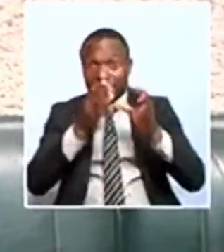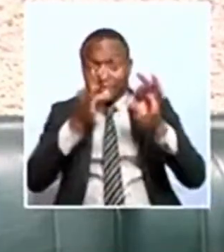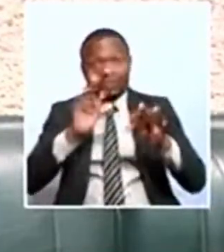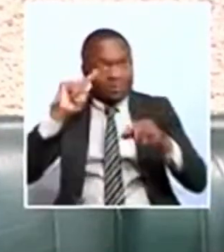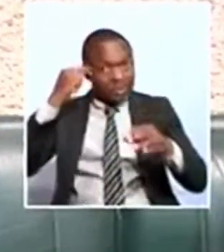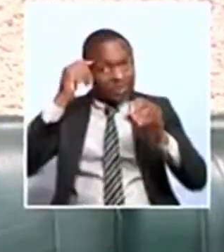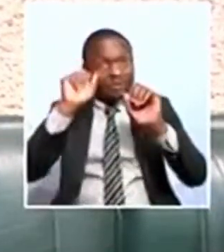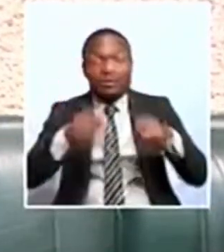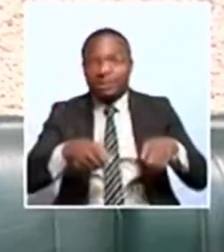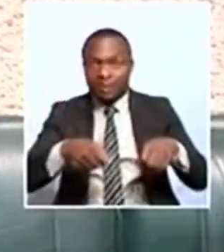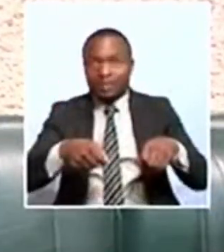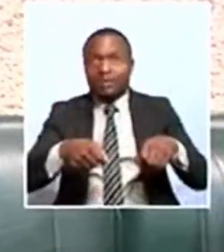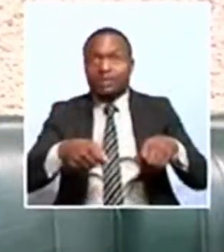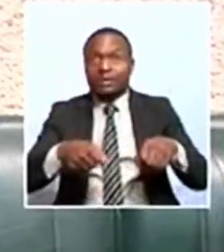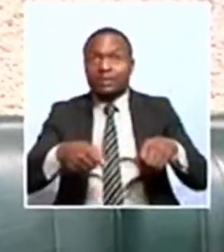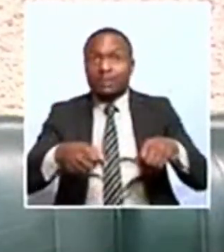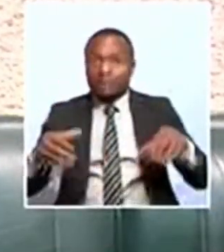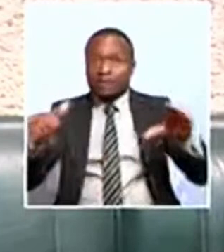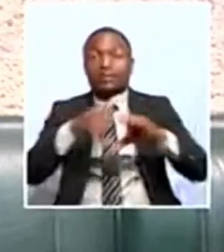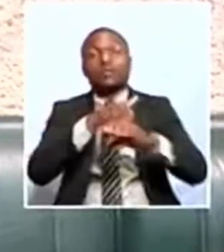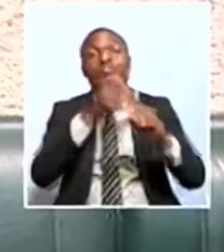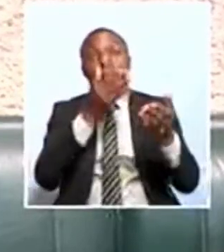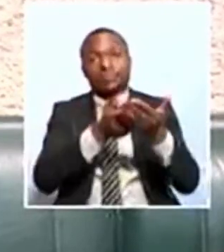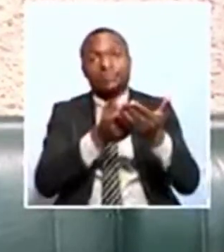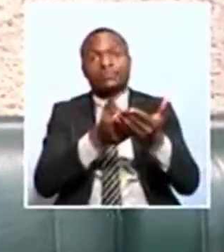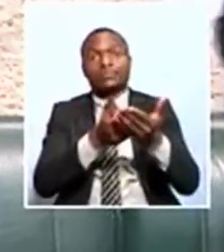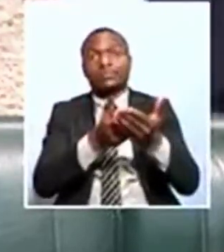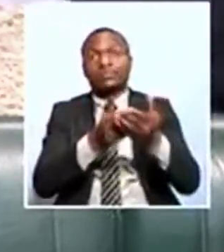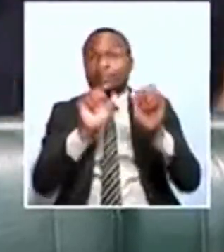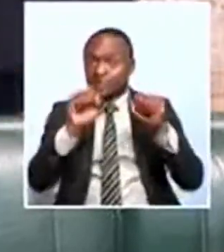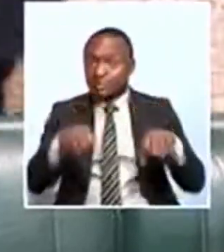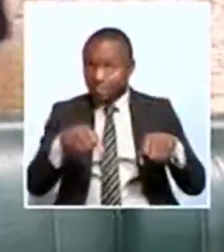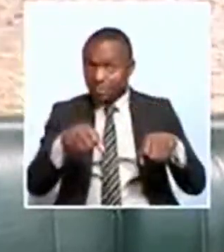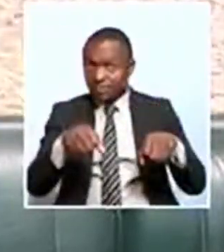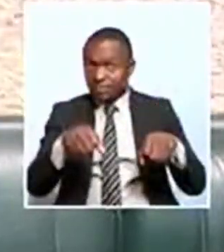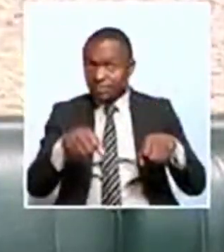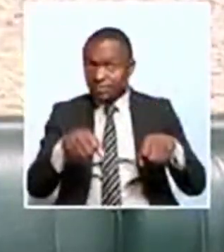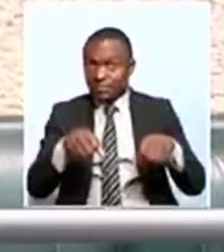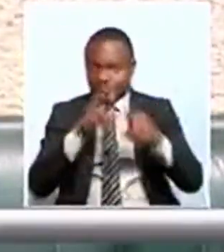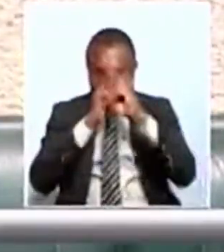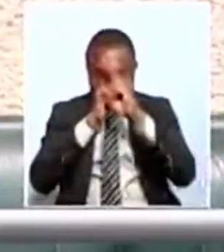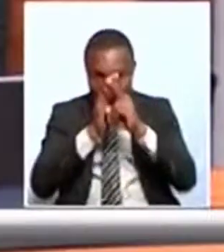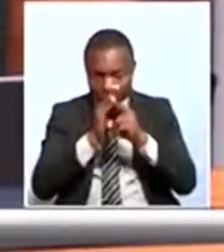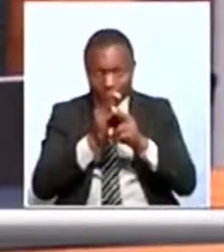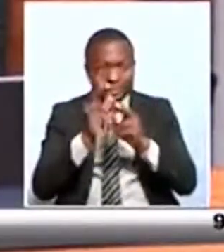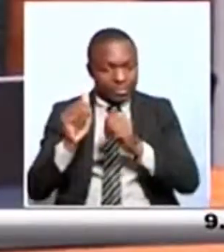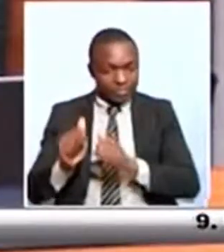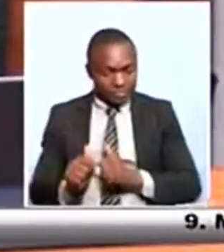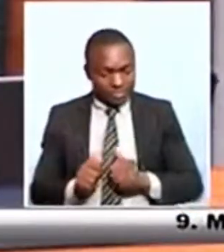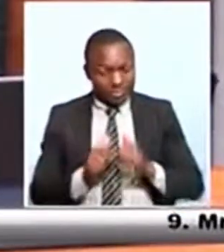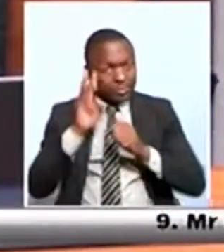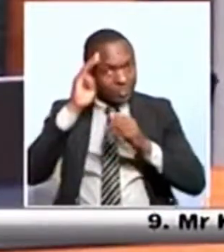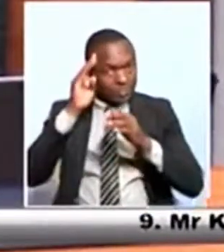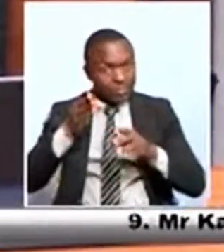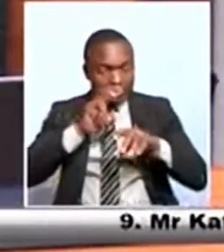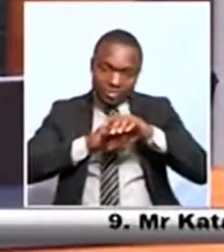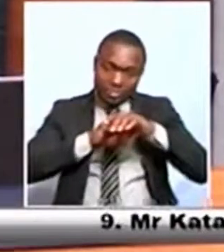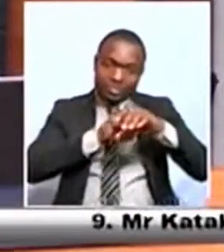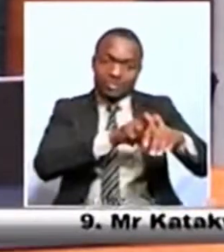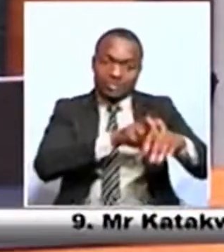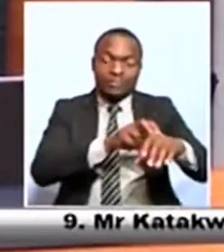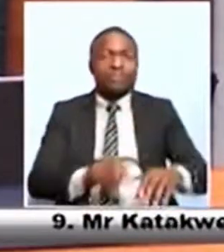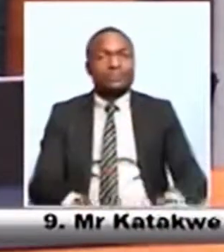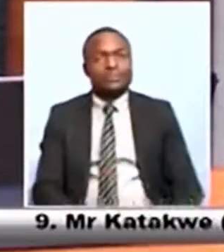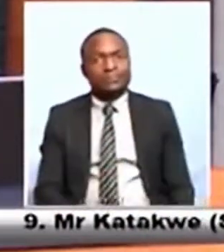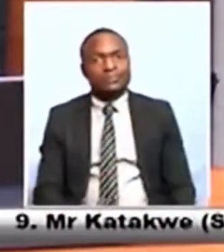buy in? Is it possible, Mr. Honorable Minister? Thank you. The Honorable Acting Minister of Transport and